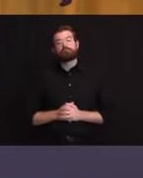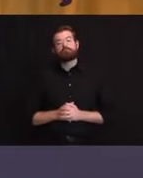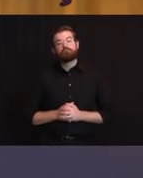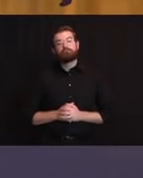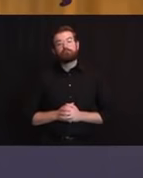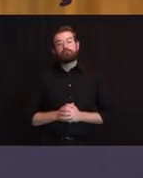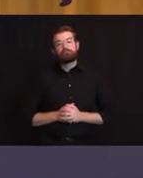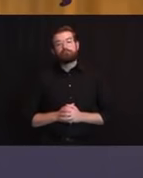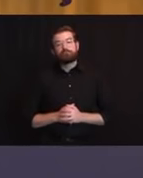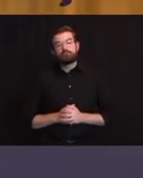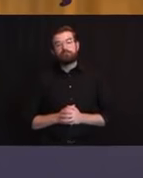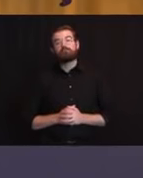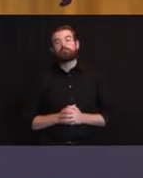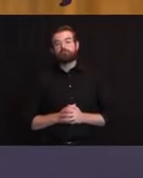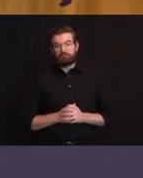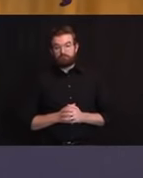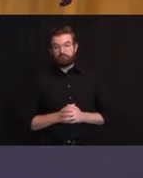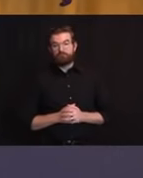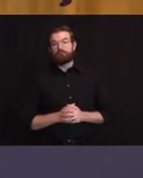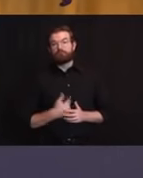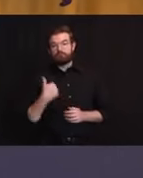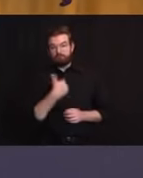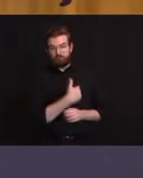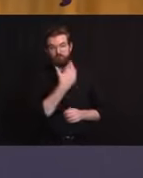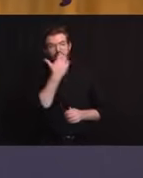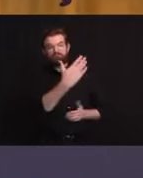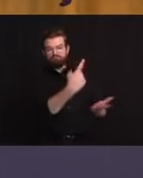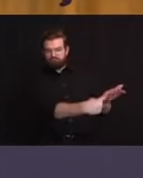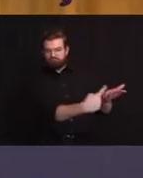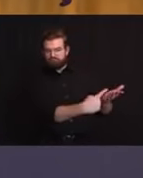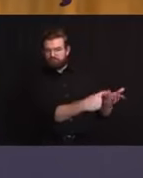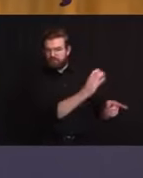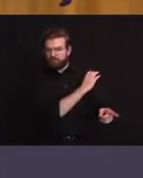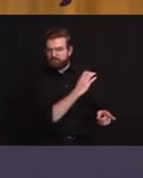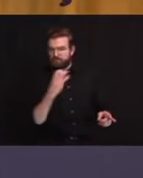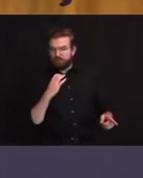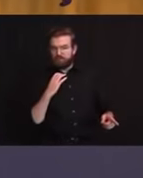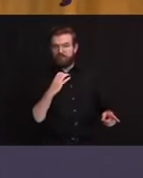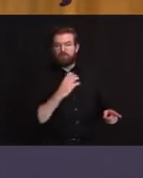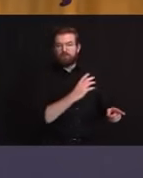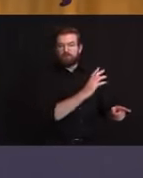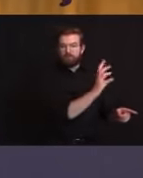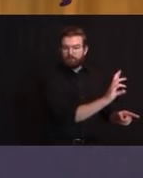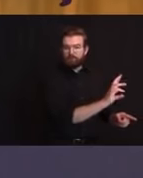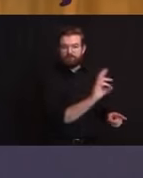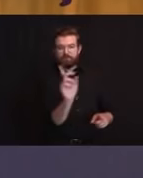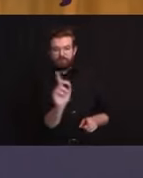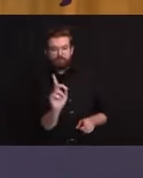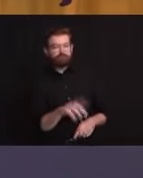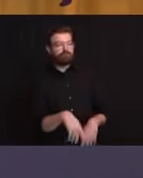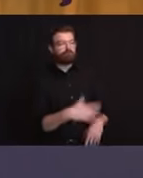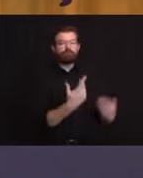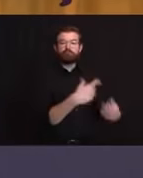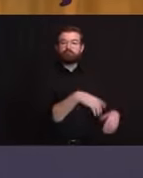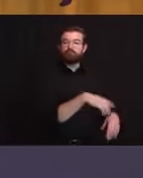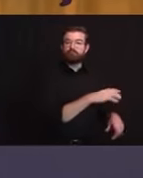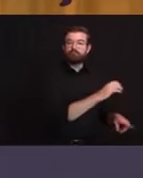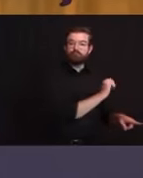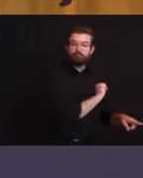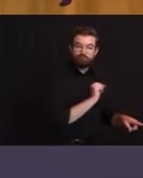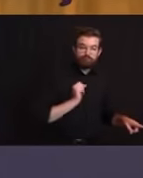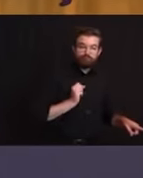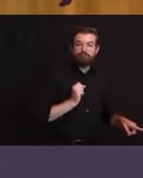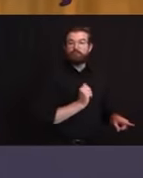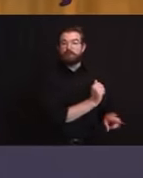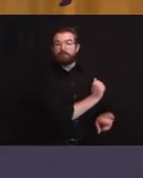interactions with the leadership in both chambers of the legislature, and I thank them for that. But we are in the process in our own shop with